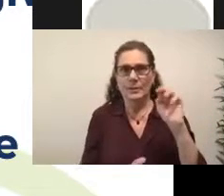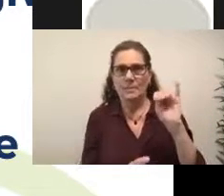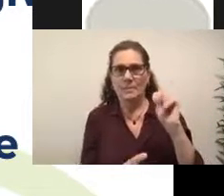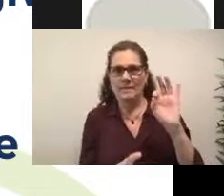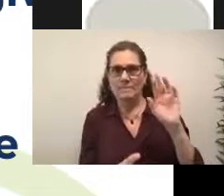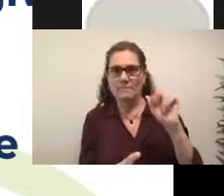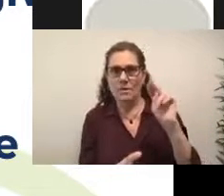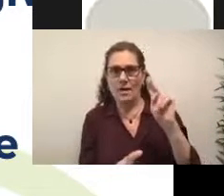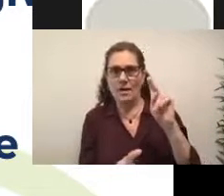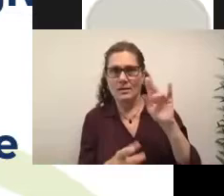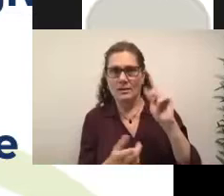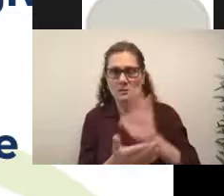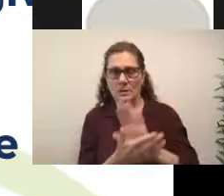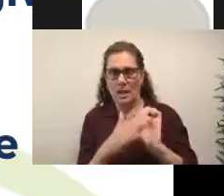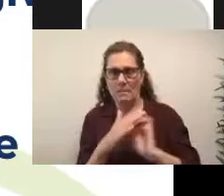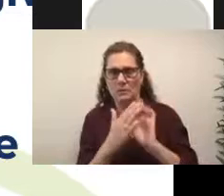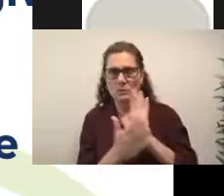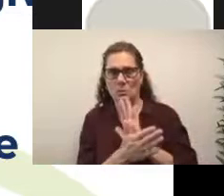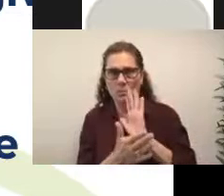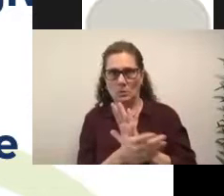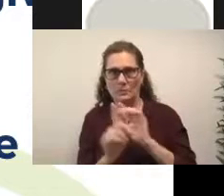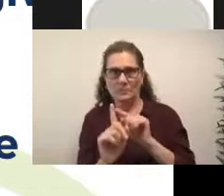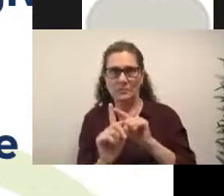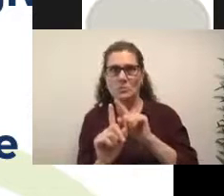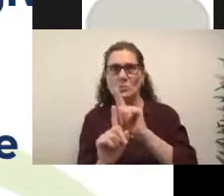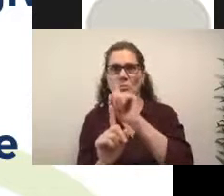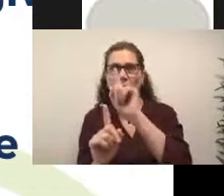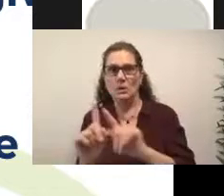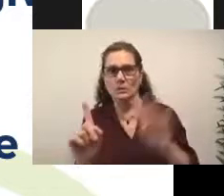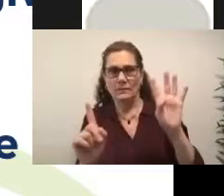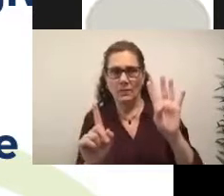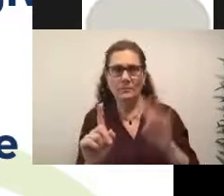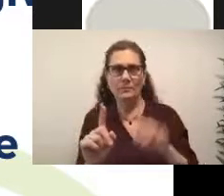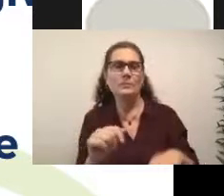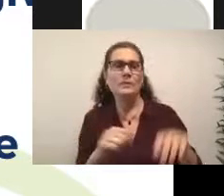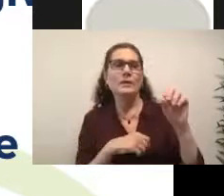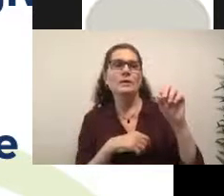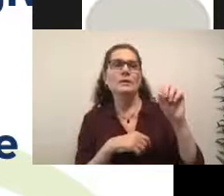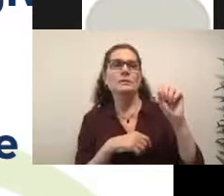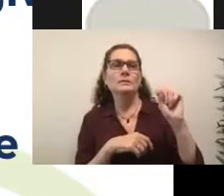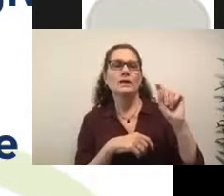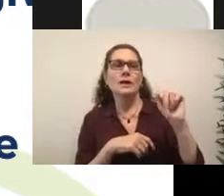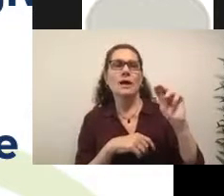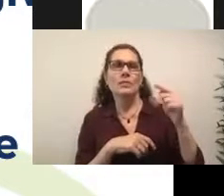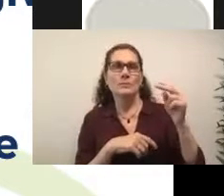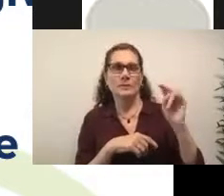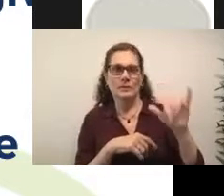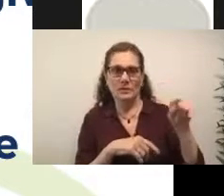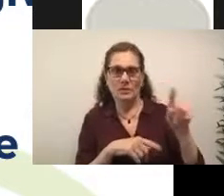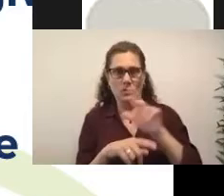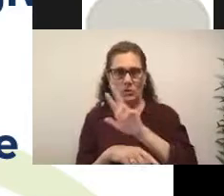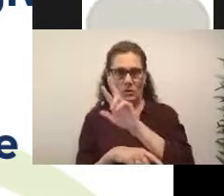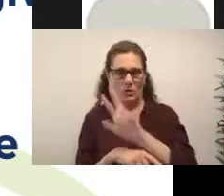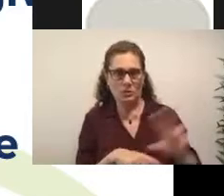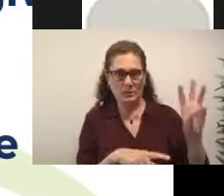At St. Anthony's on the south side, 1730 South 9th Street from 3 to 6 p.m. Tomorrow, the day before Thanksgiving, in addition to the